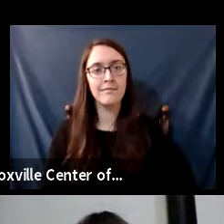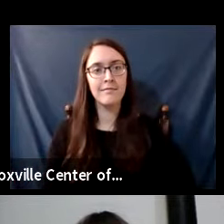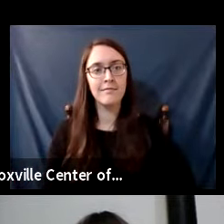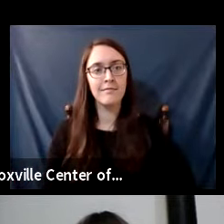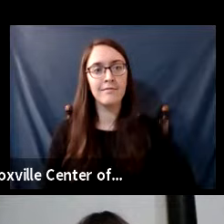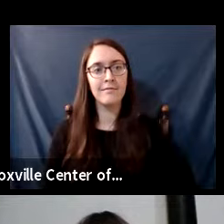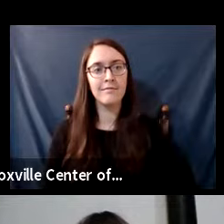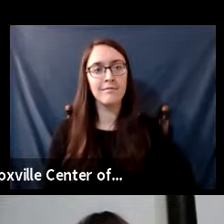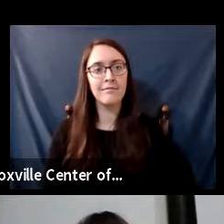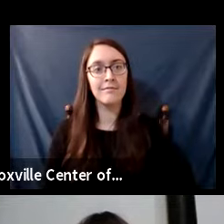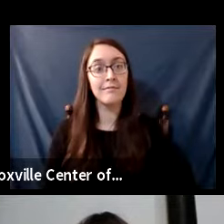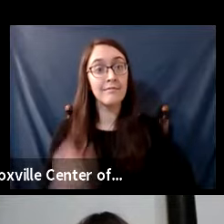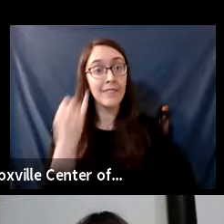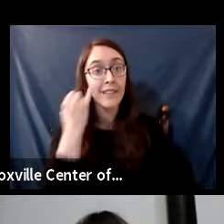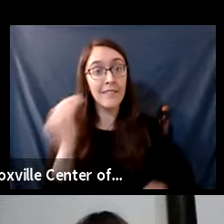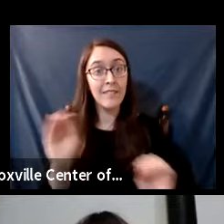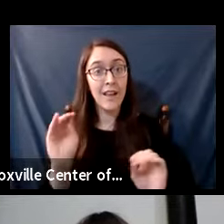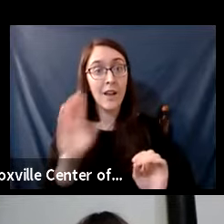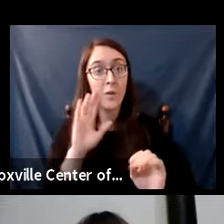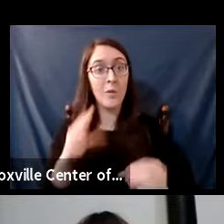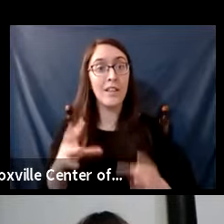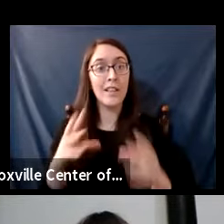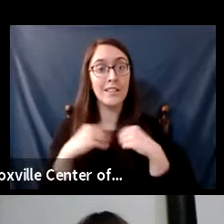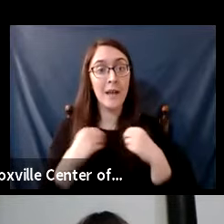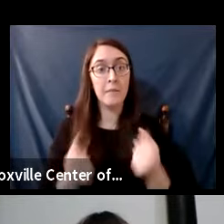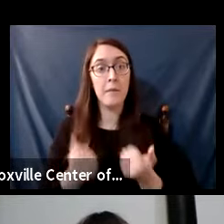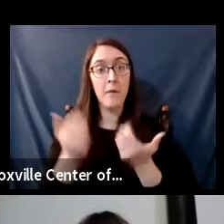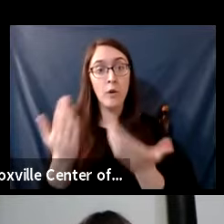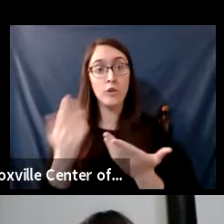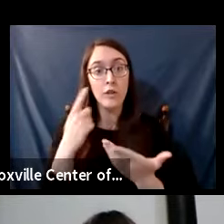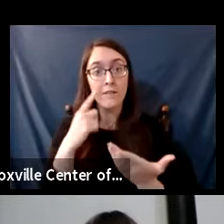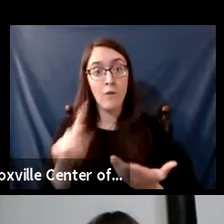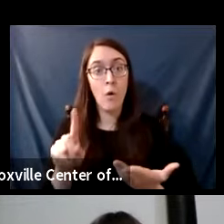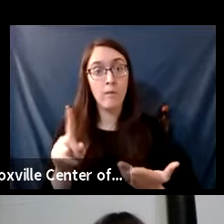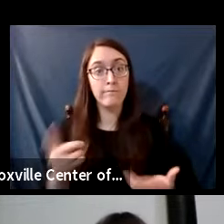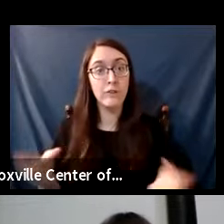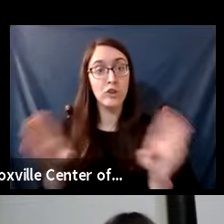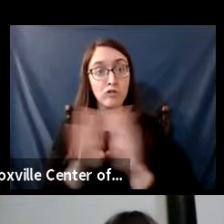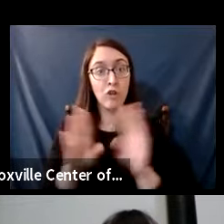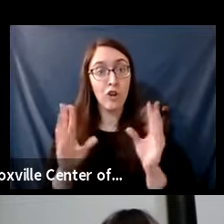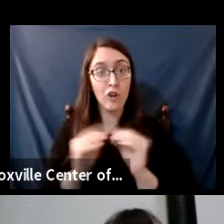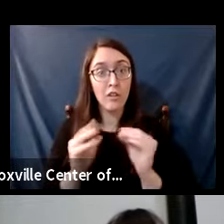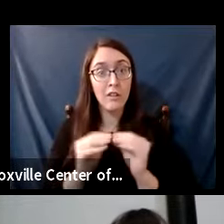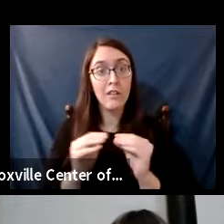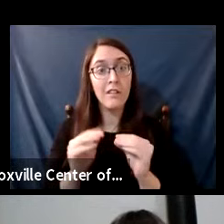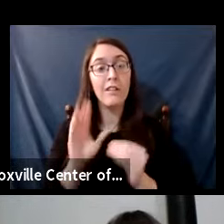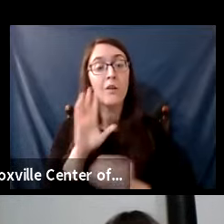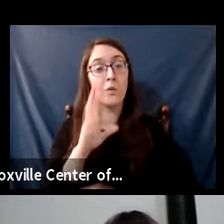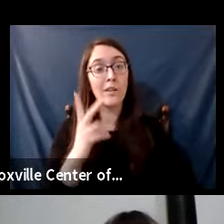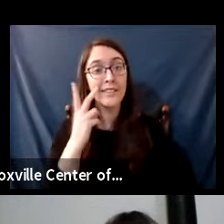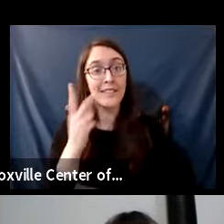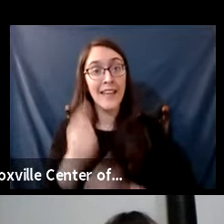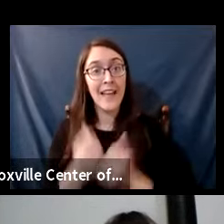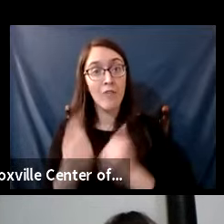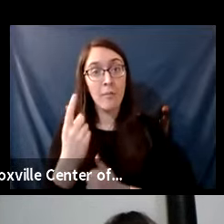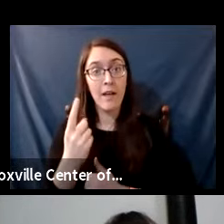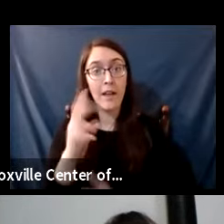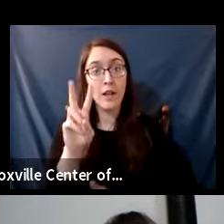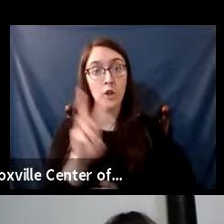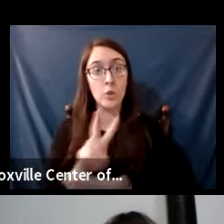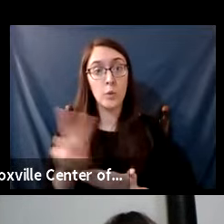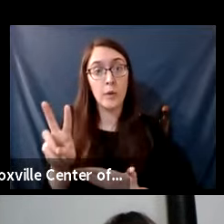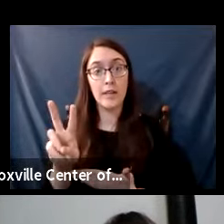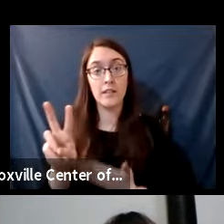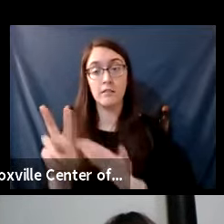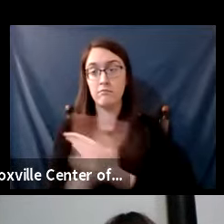If not, we'll accept a motion to adjourn, and we will see everybody in about 2 weeks on the